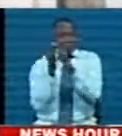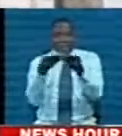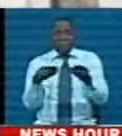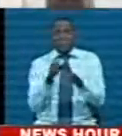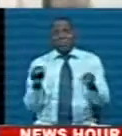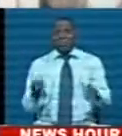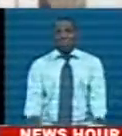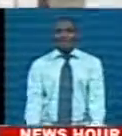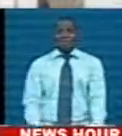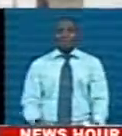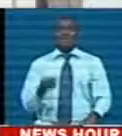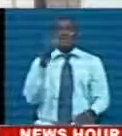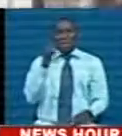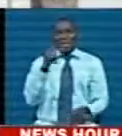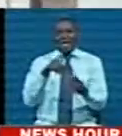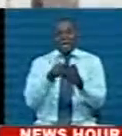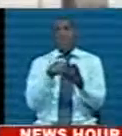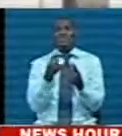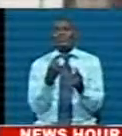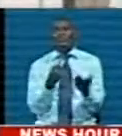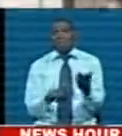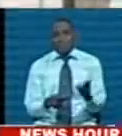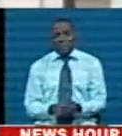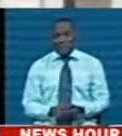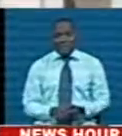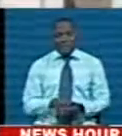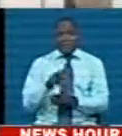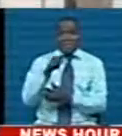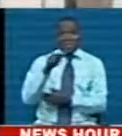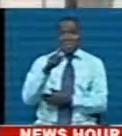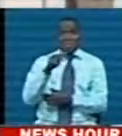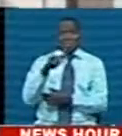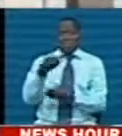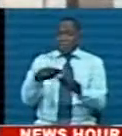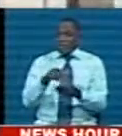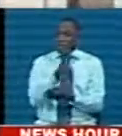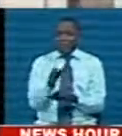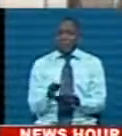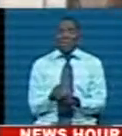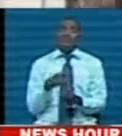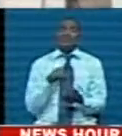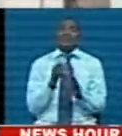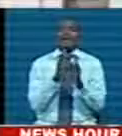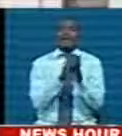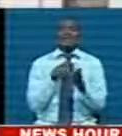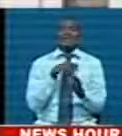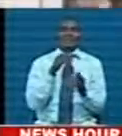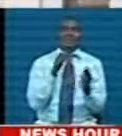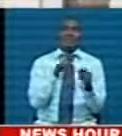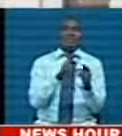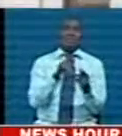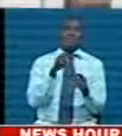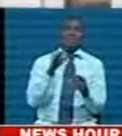for mom. Never didn't walk there, me. NADMO didn't give me anything. I was directed to Mr.